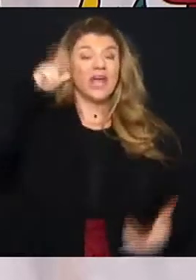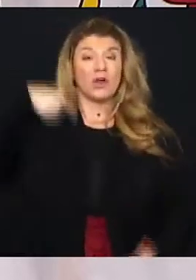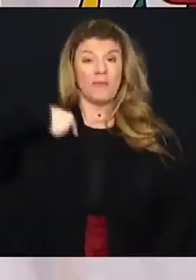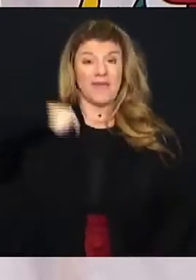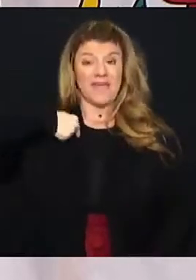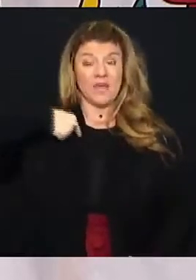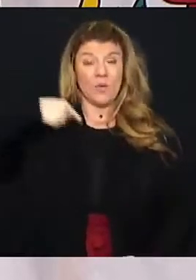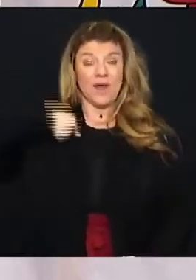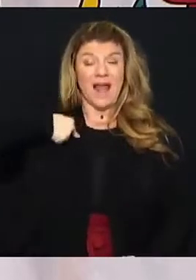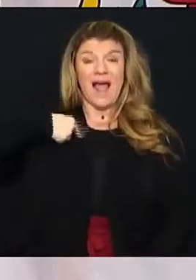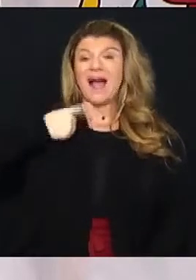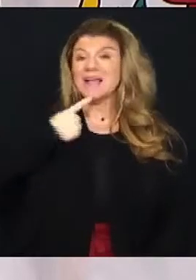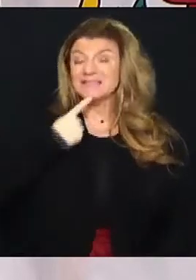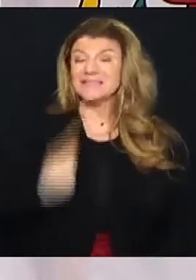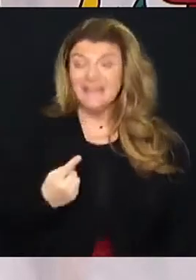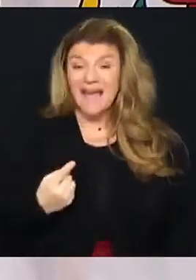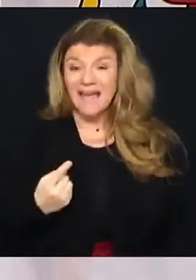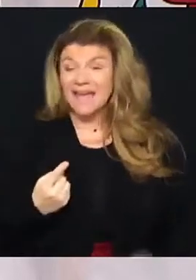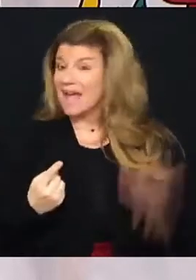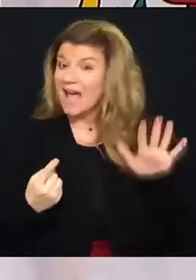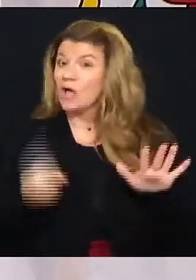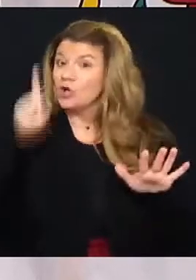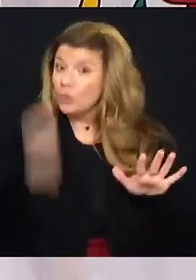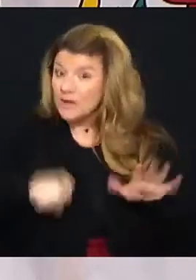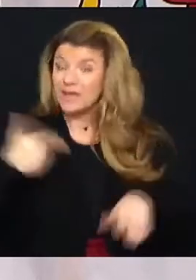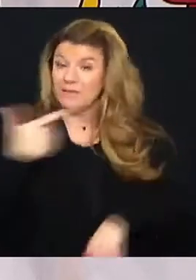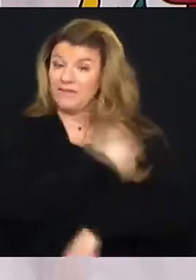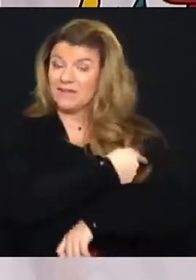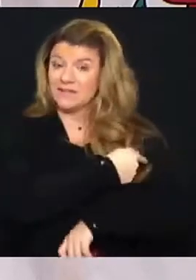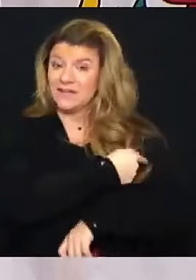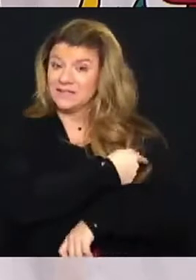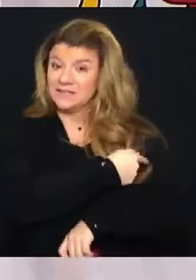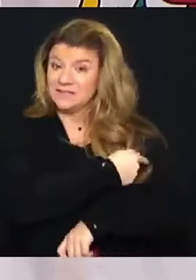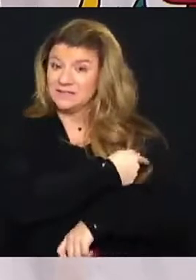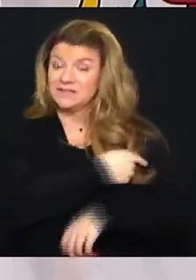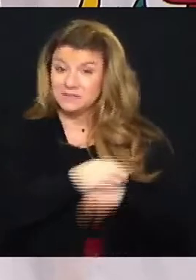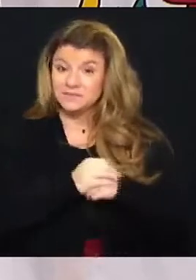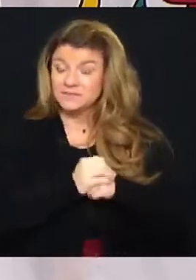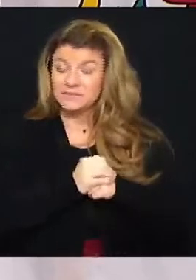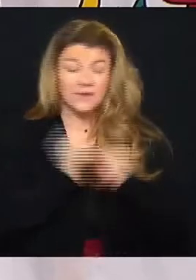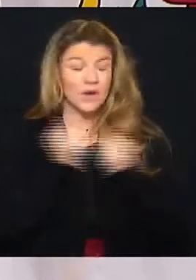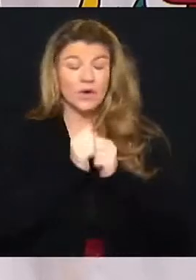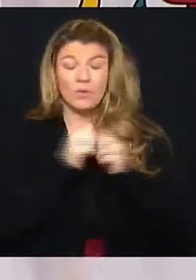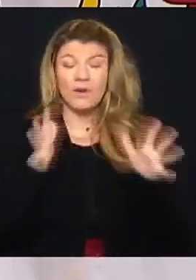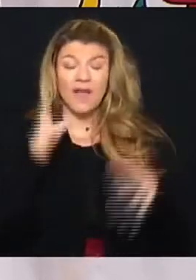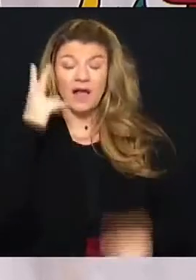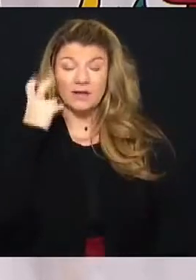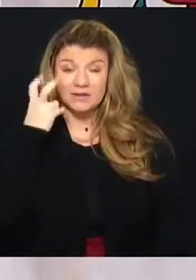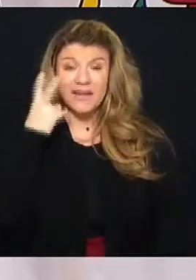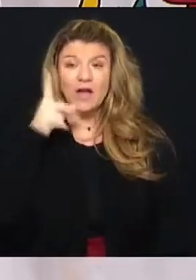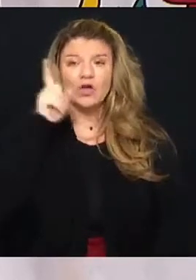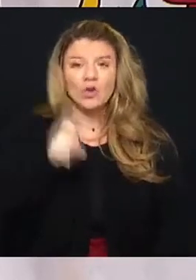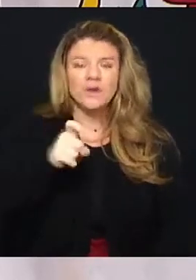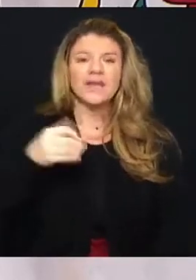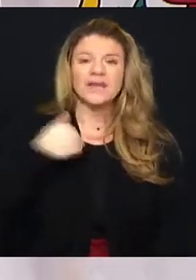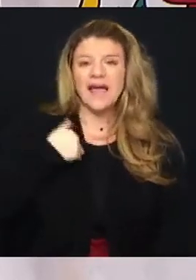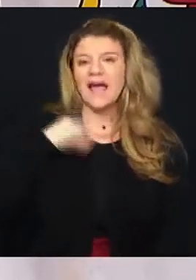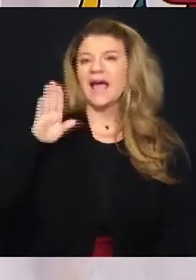say you need to be vaccinated so badly. Without any question, you need to have your booster